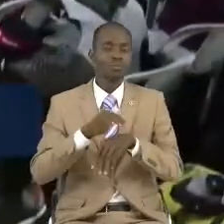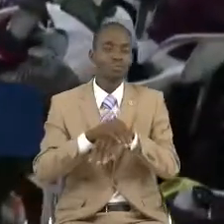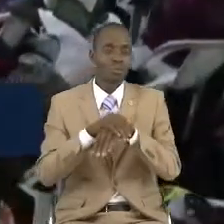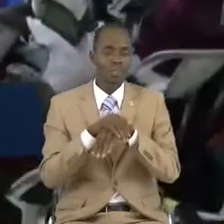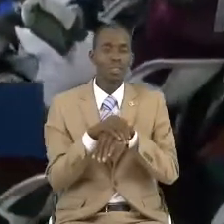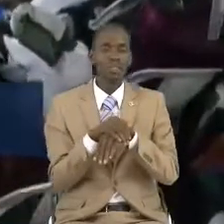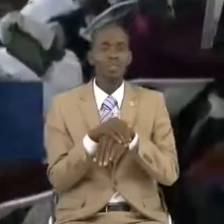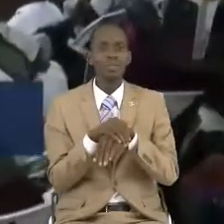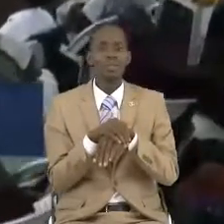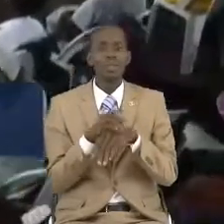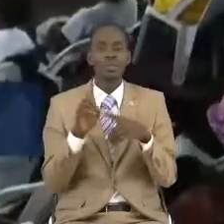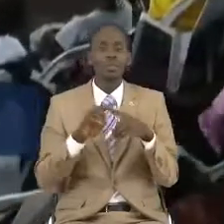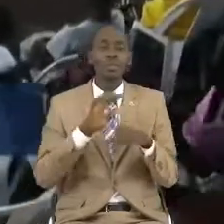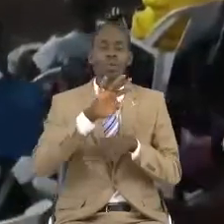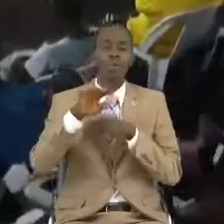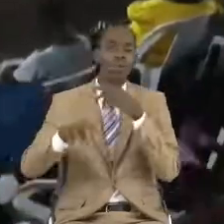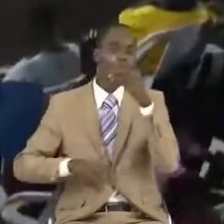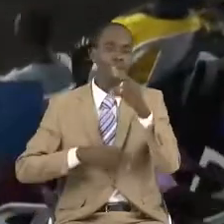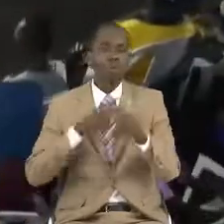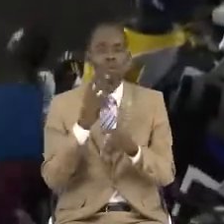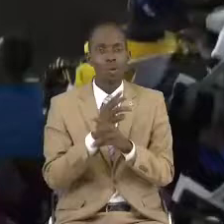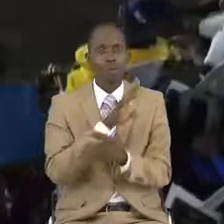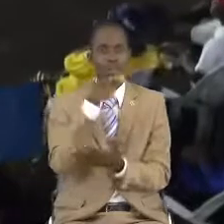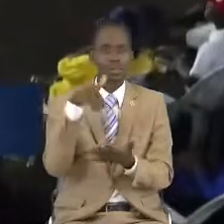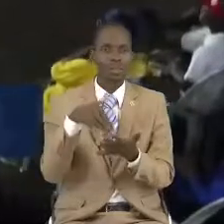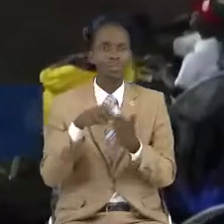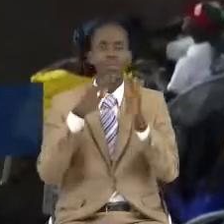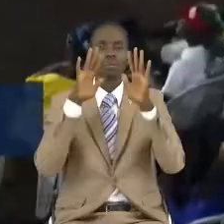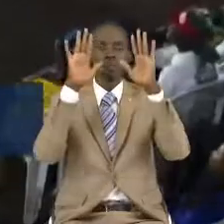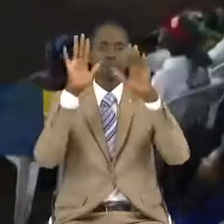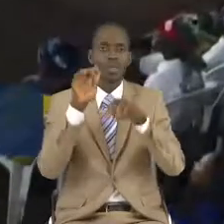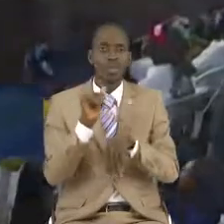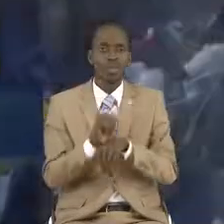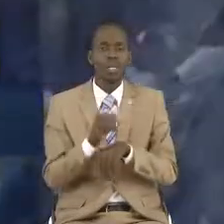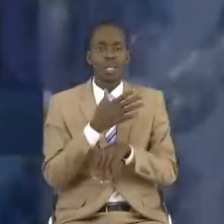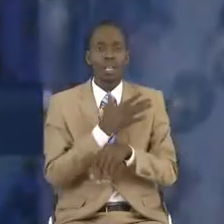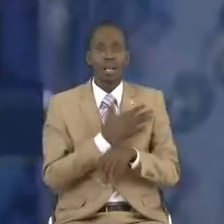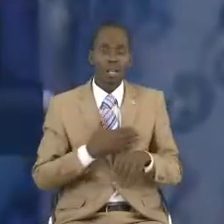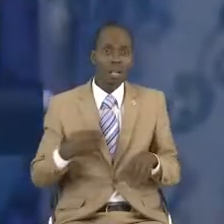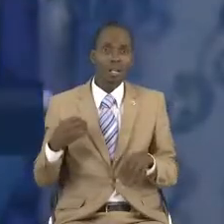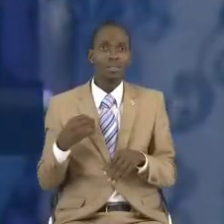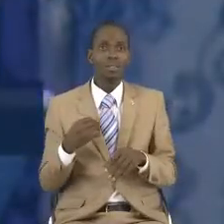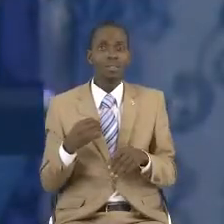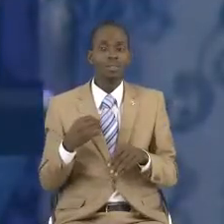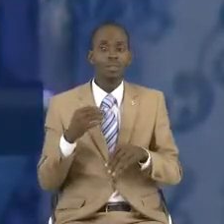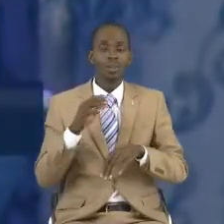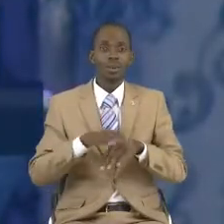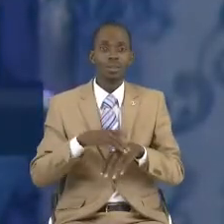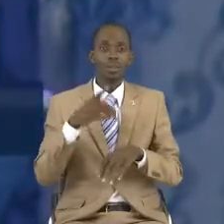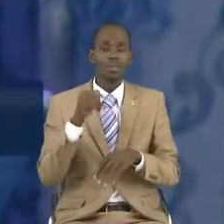to the old world central miracle and of course on the radio and television